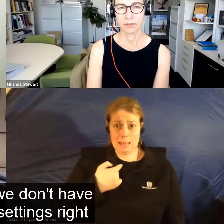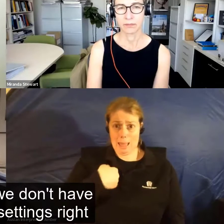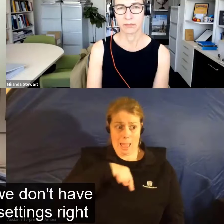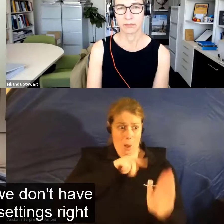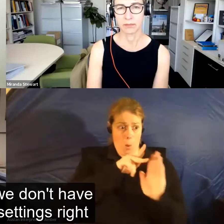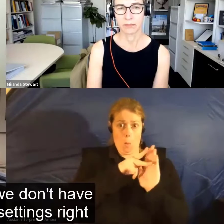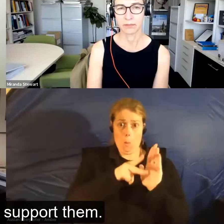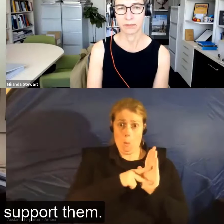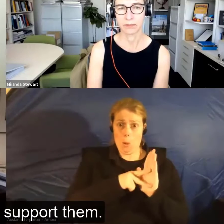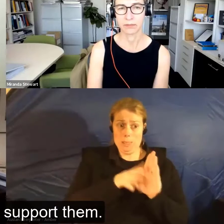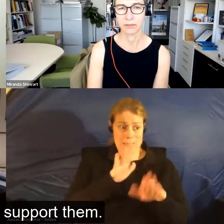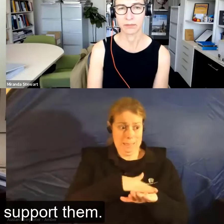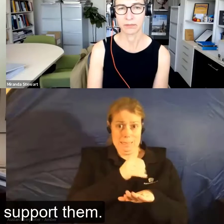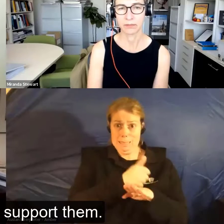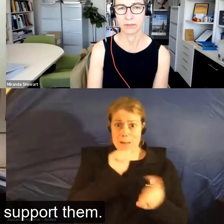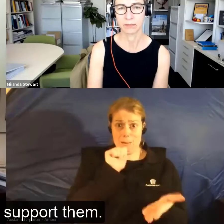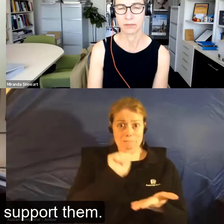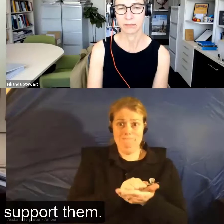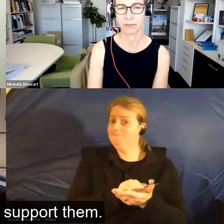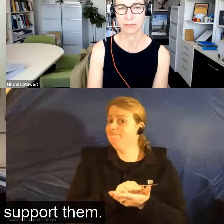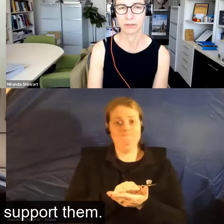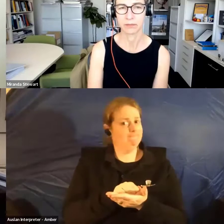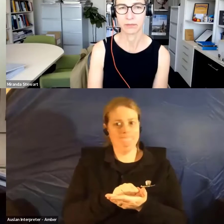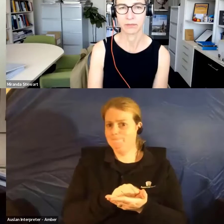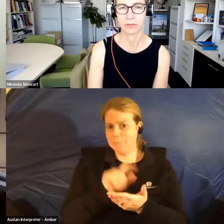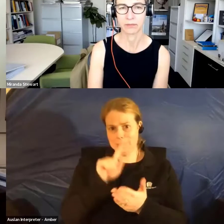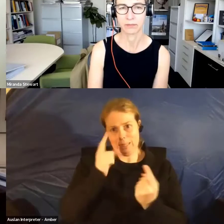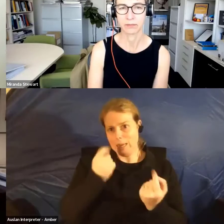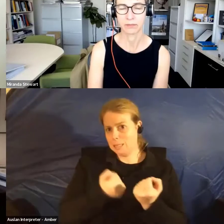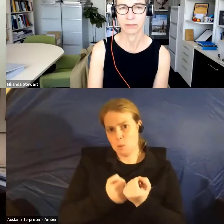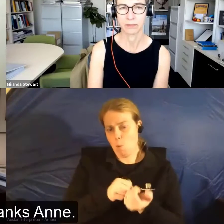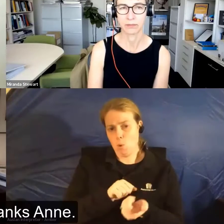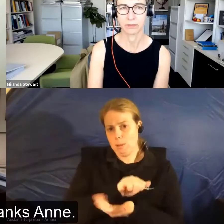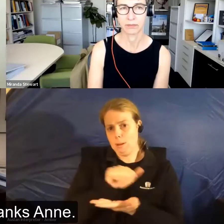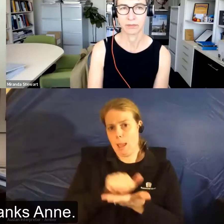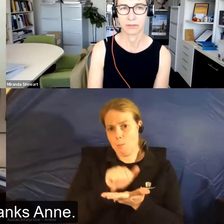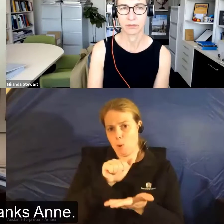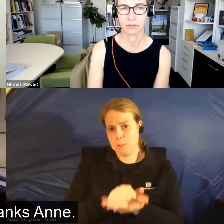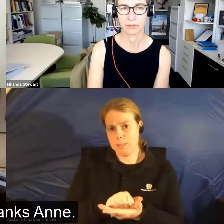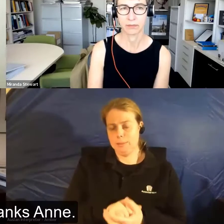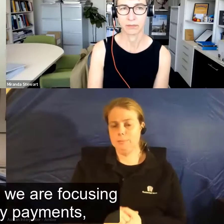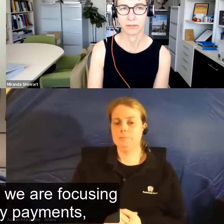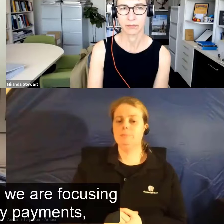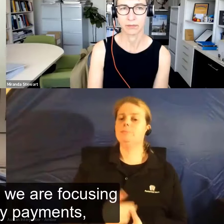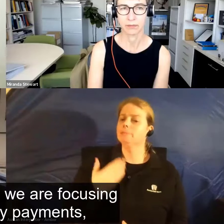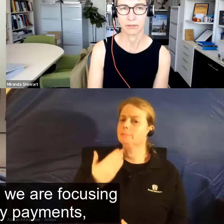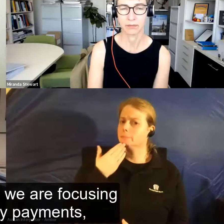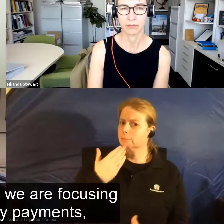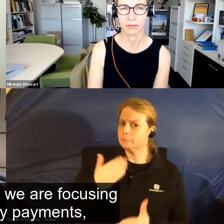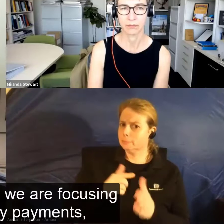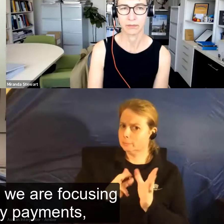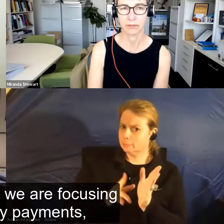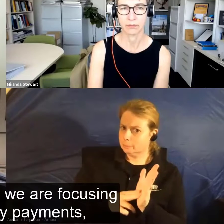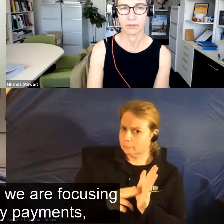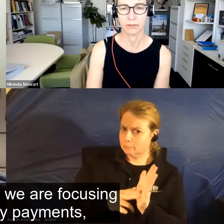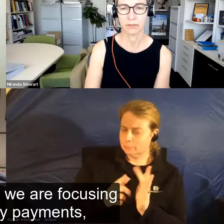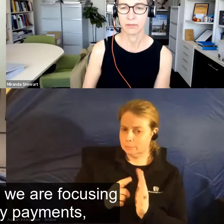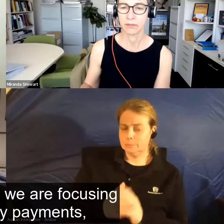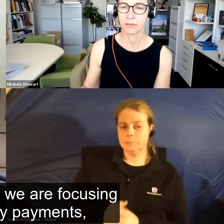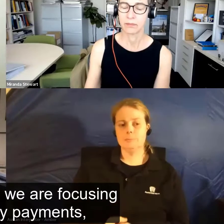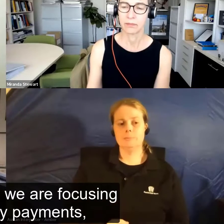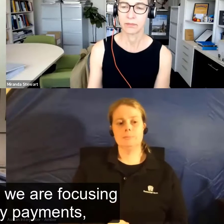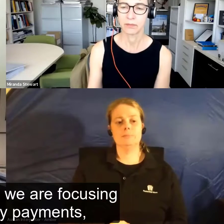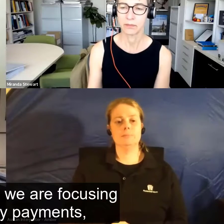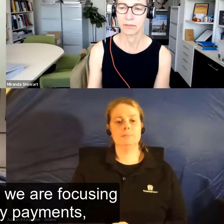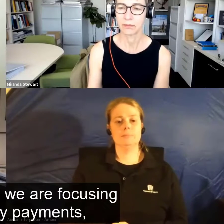settings right to be able to support them. Yeah, thanks, Anne. And, we're